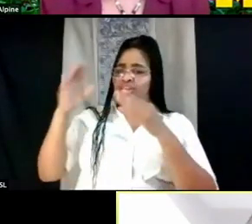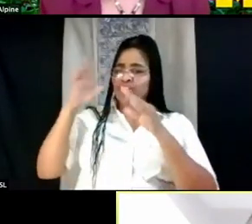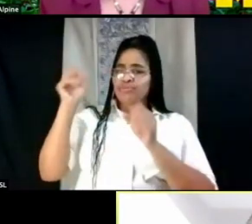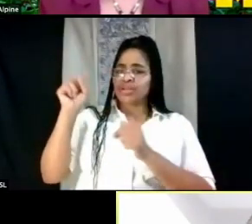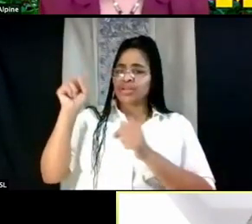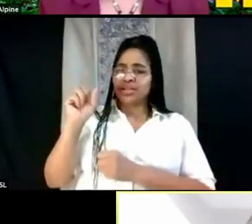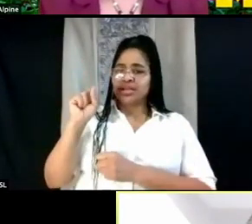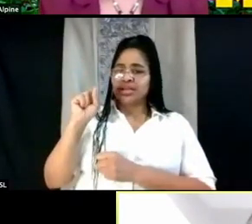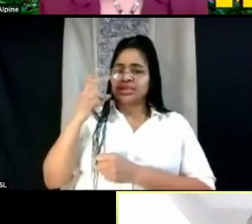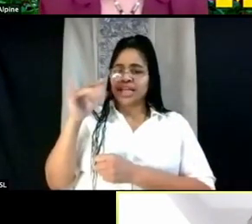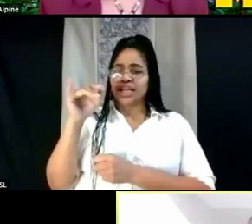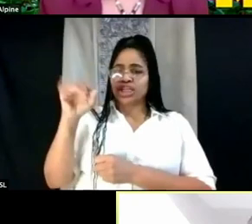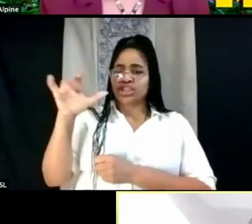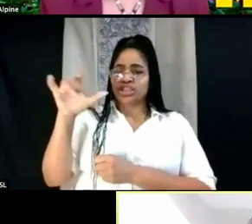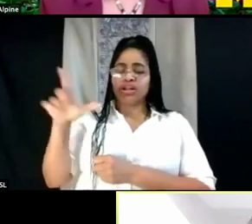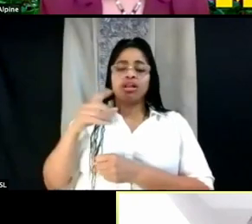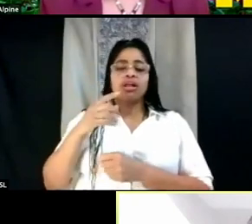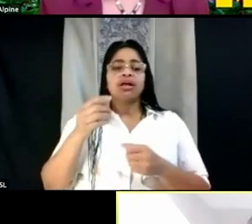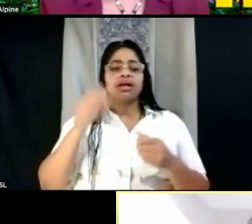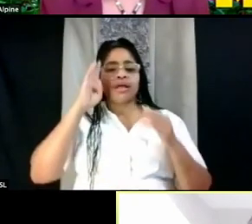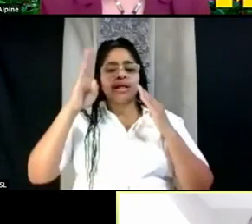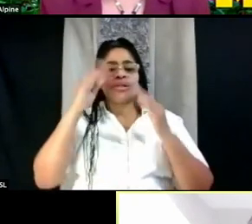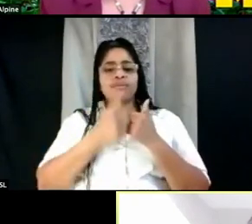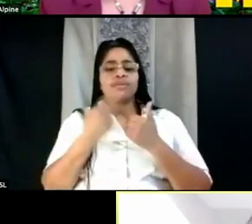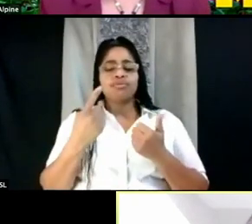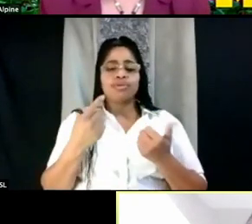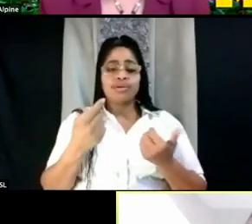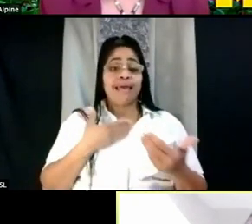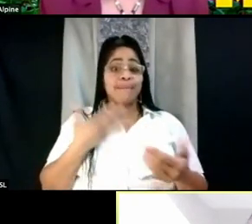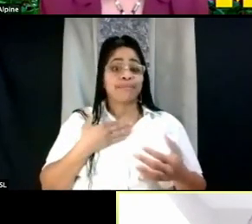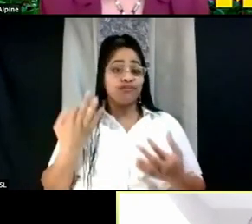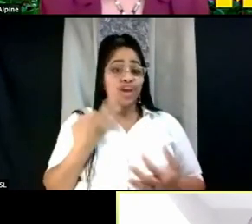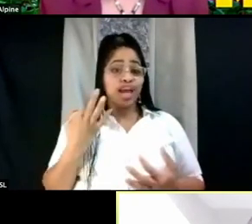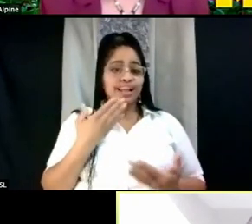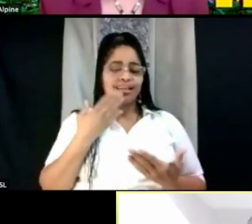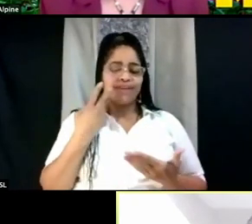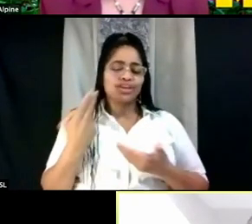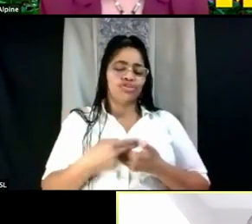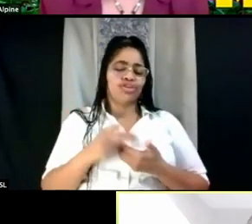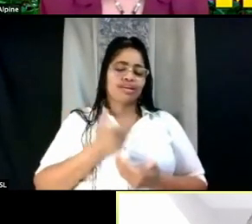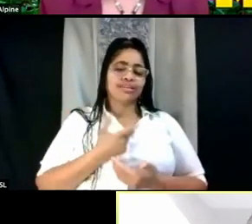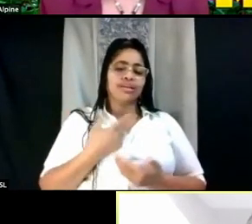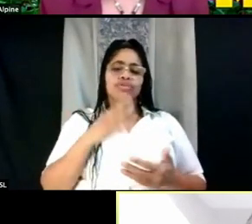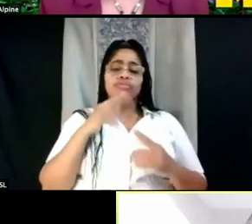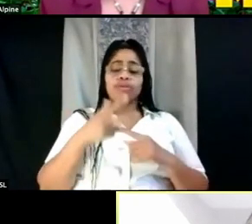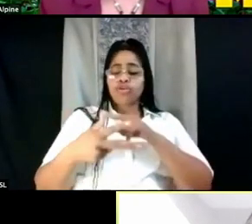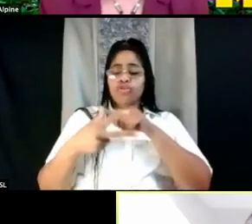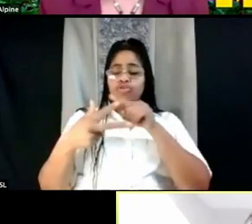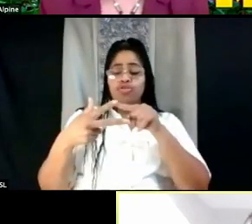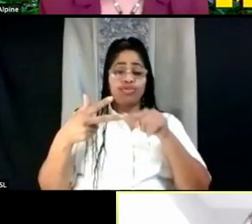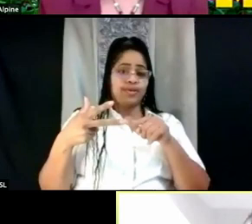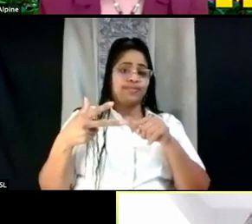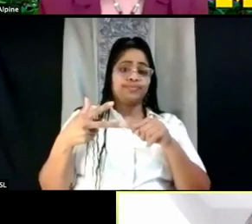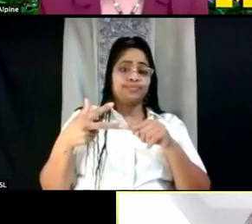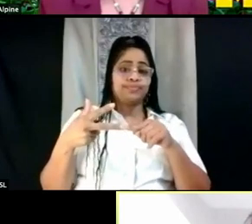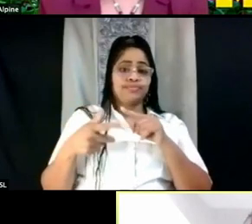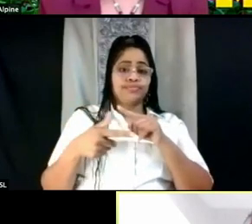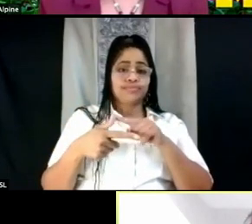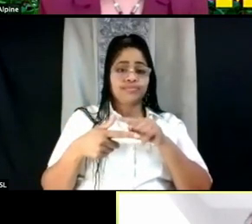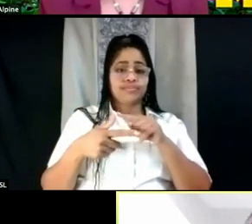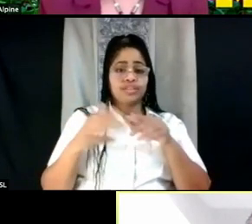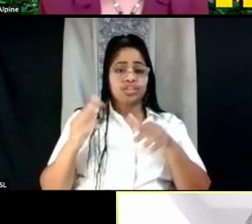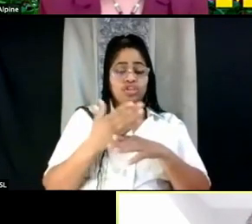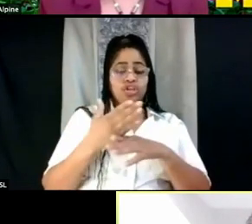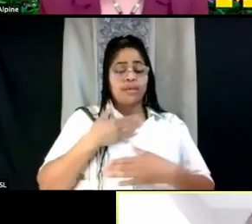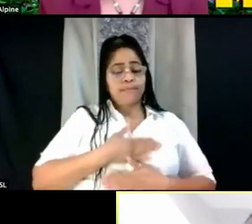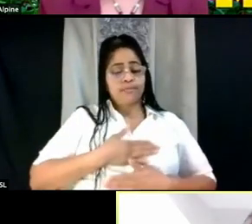and hello, everyone. Thank you for joining us, and happy Friday. I'm going to cover 3 topics today. One is sharing my appreciation